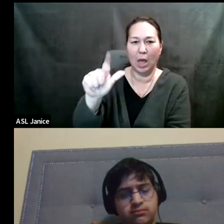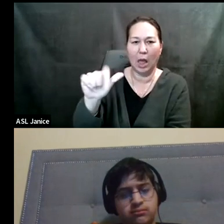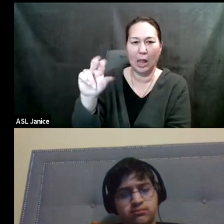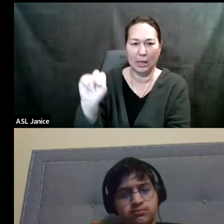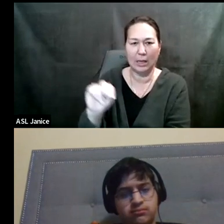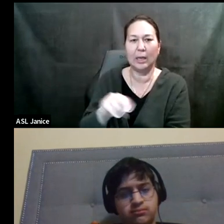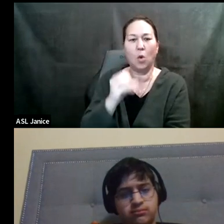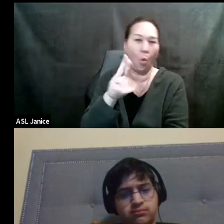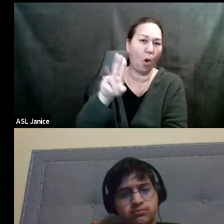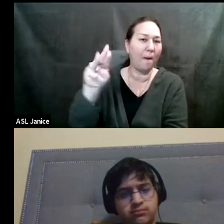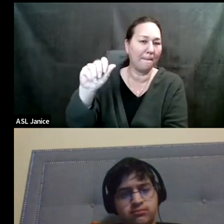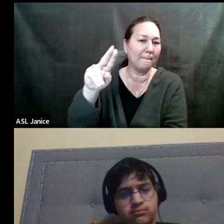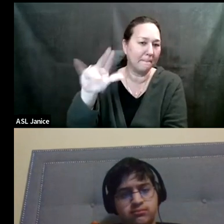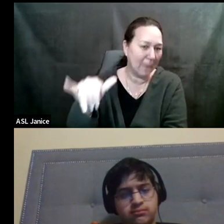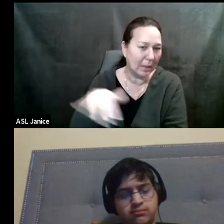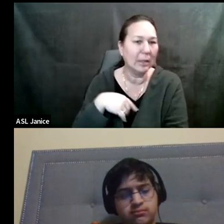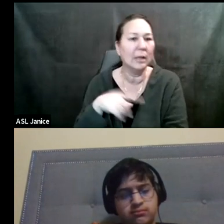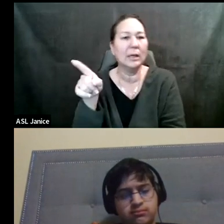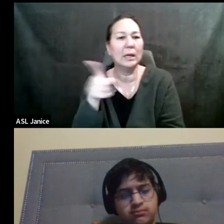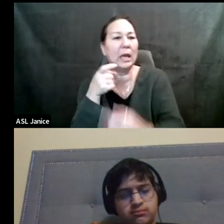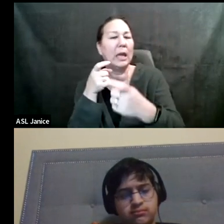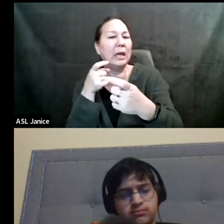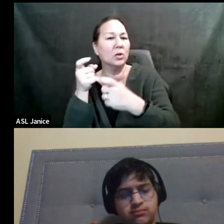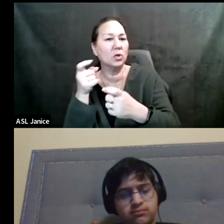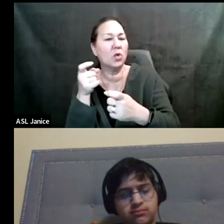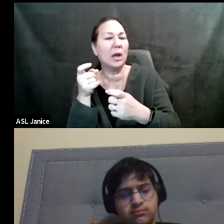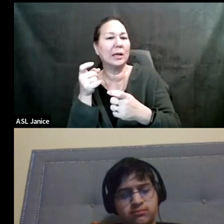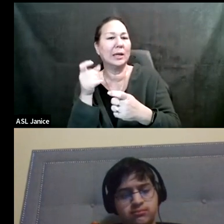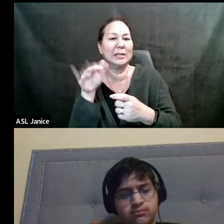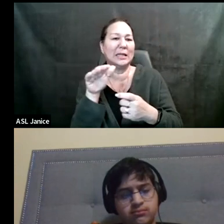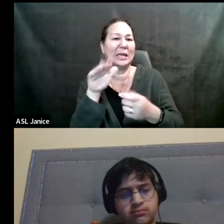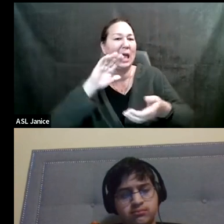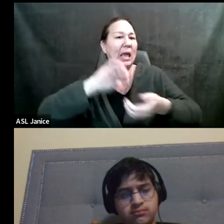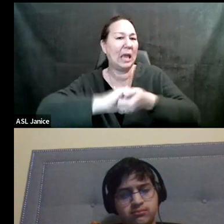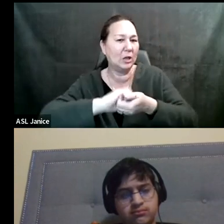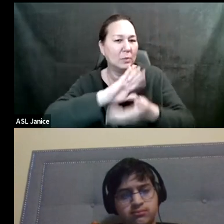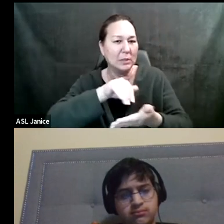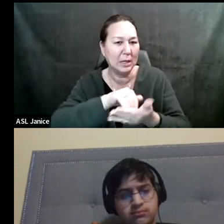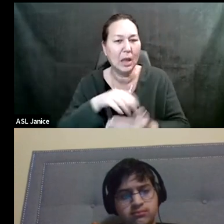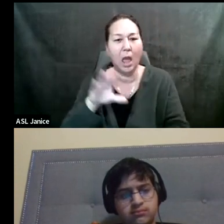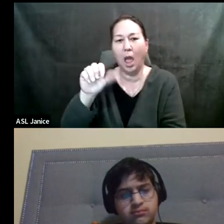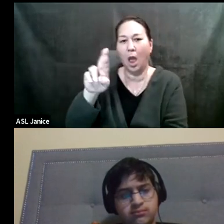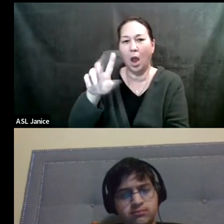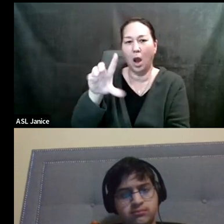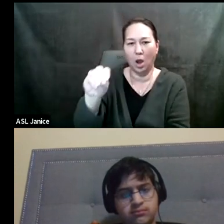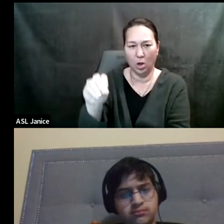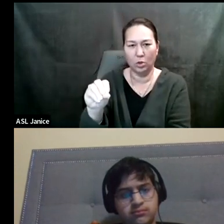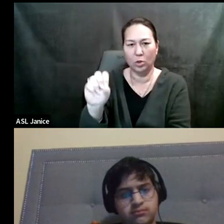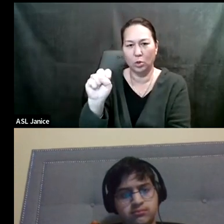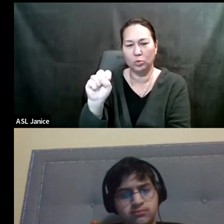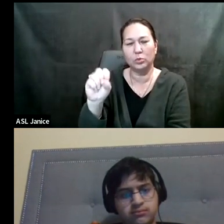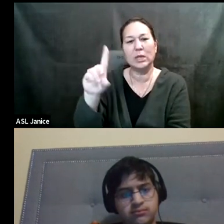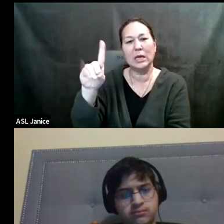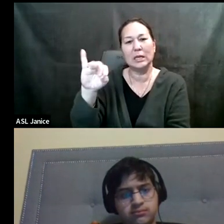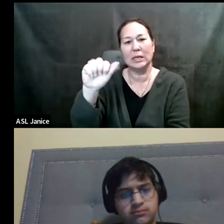alternative in a programming and educational options and Brian mocks will you'll hear from shortly because all of them as